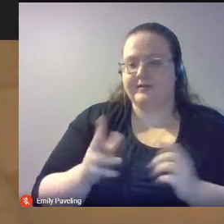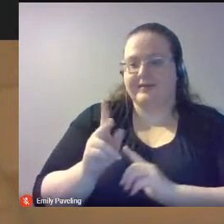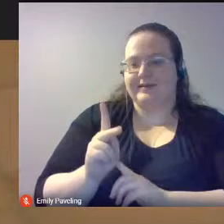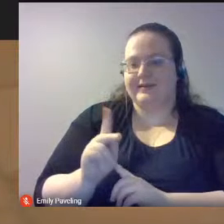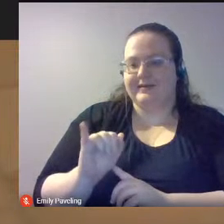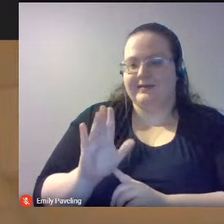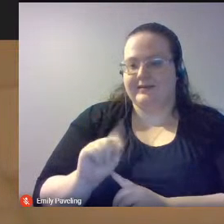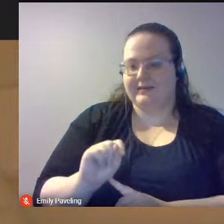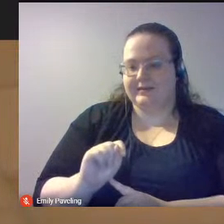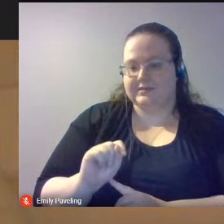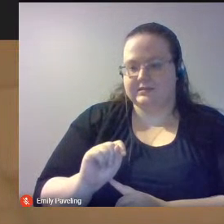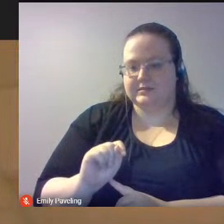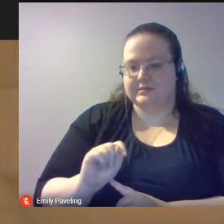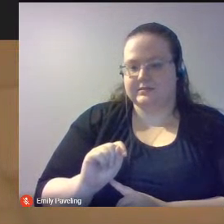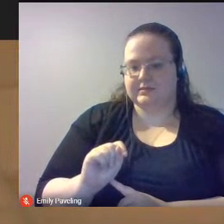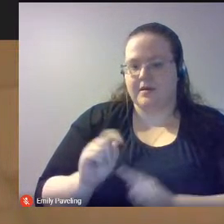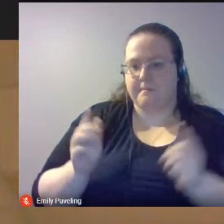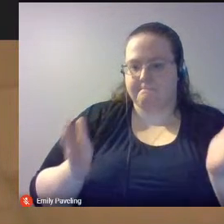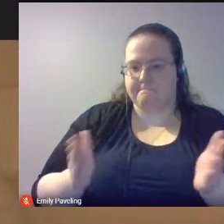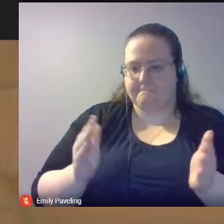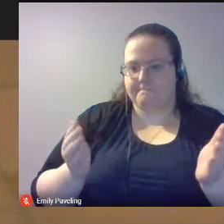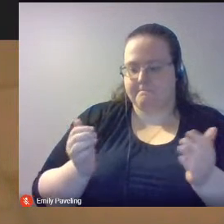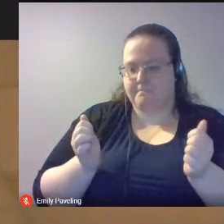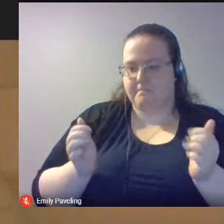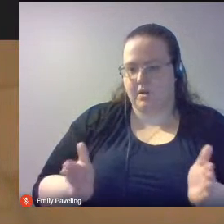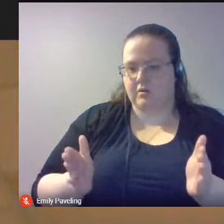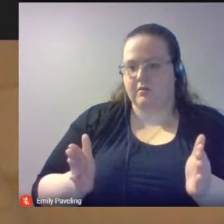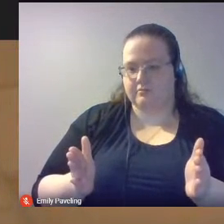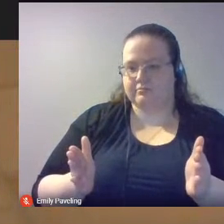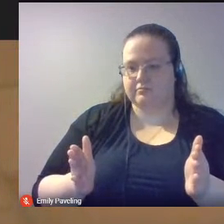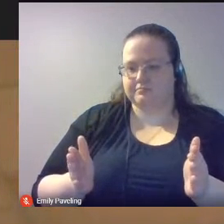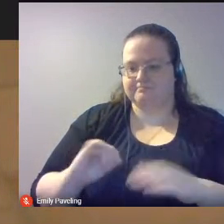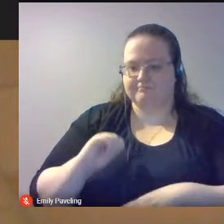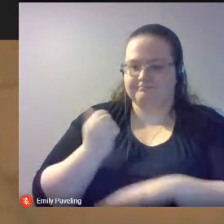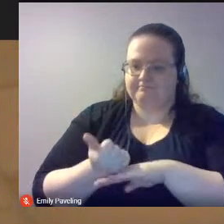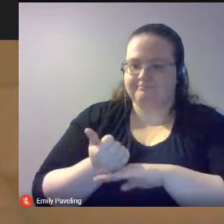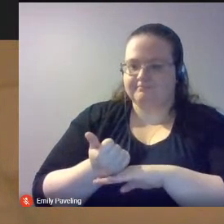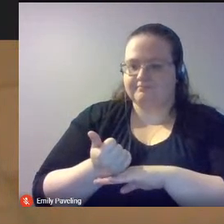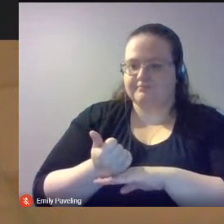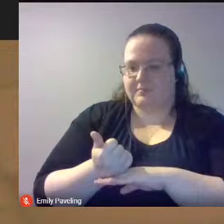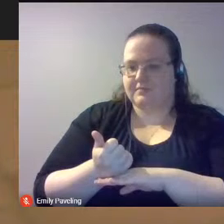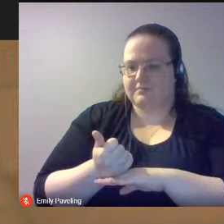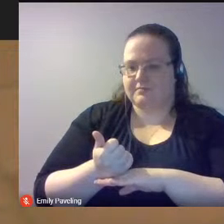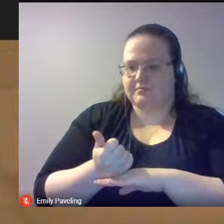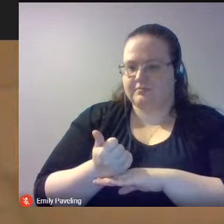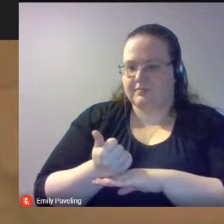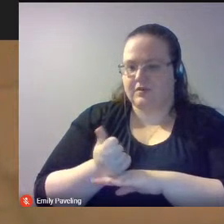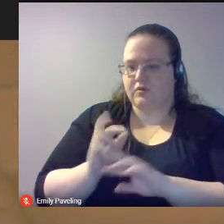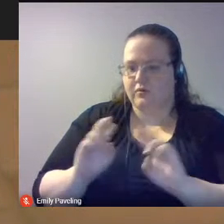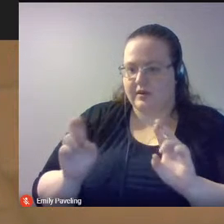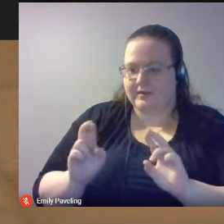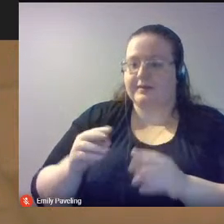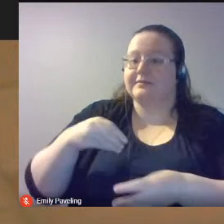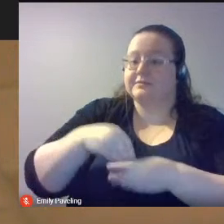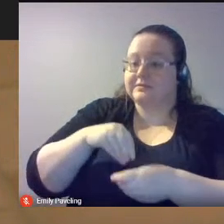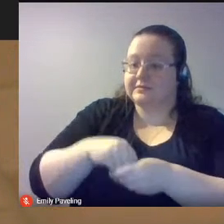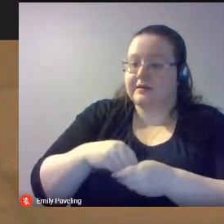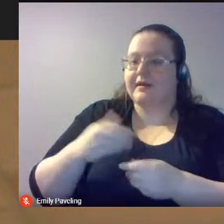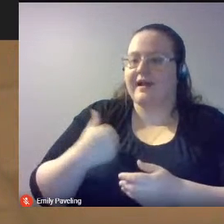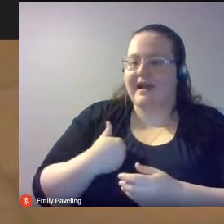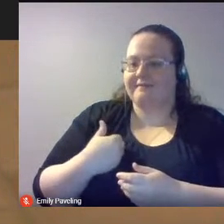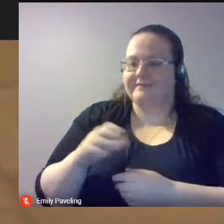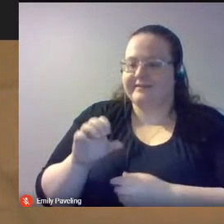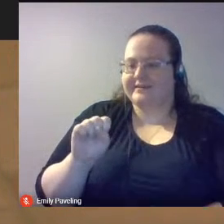individual and the staff member attending to them. So the kit will contain a few things. It'll contain alcohol-based hand rub,